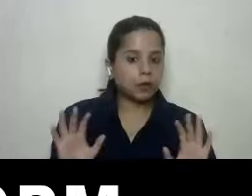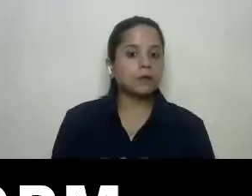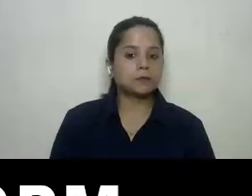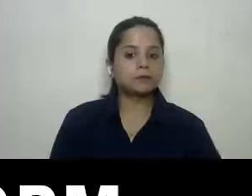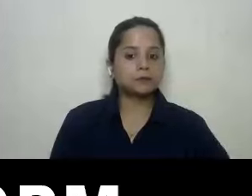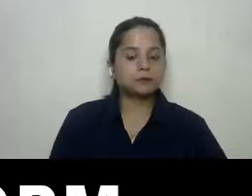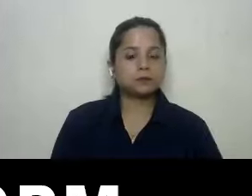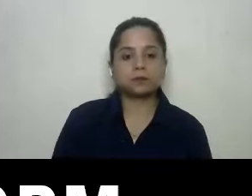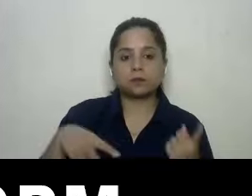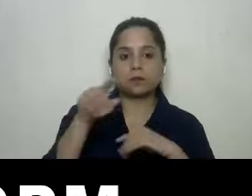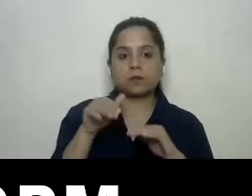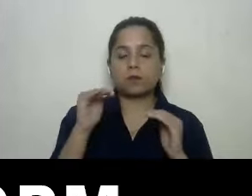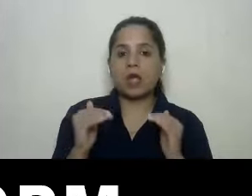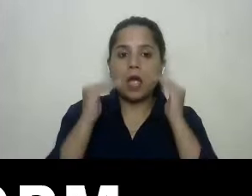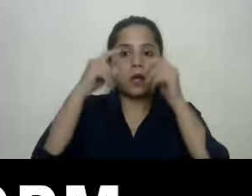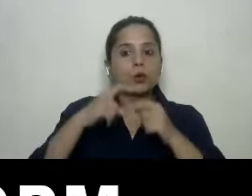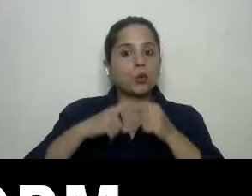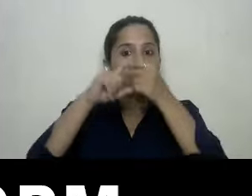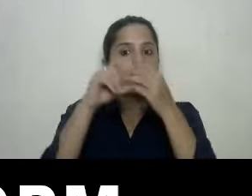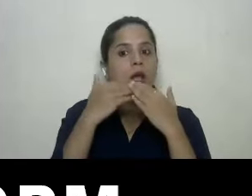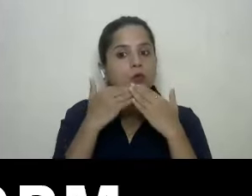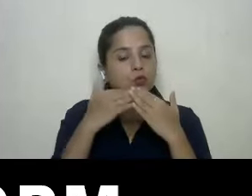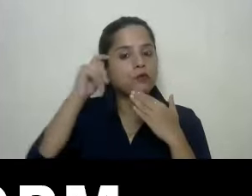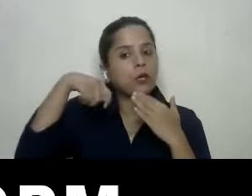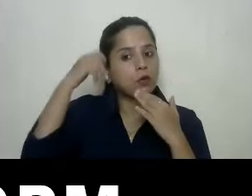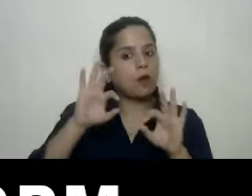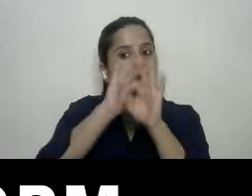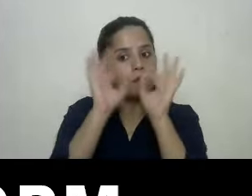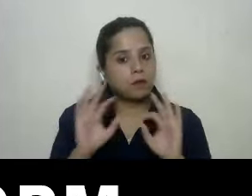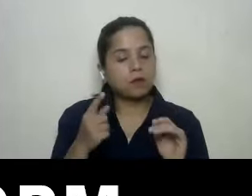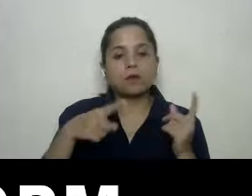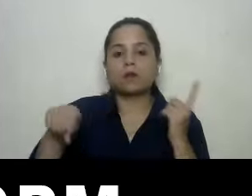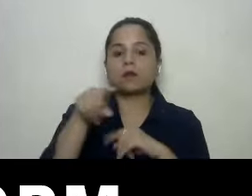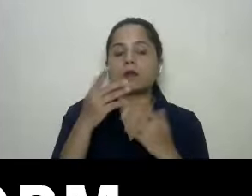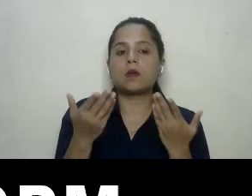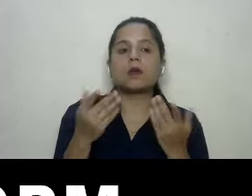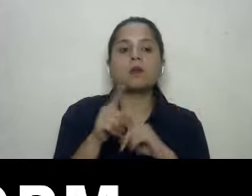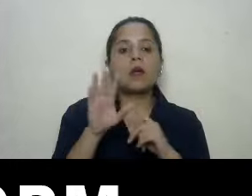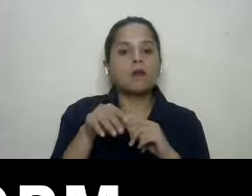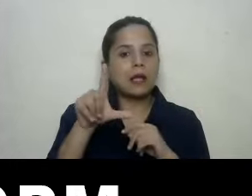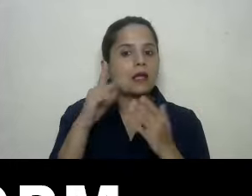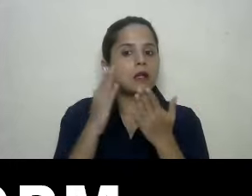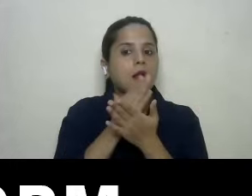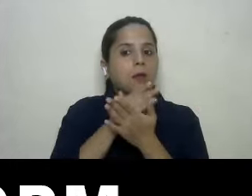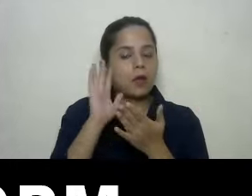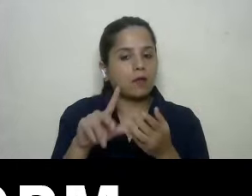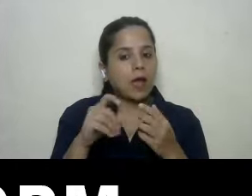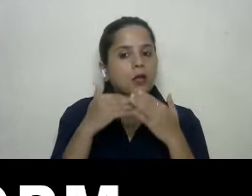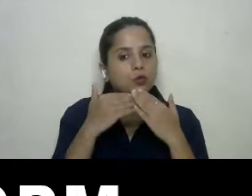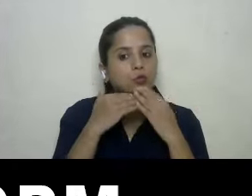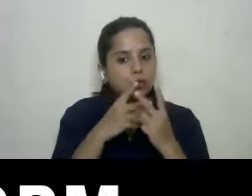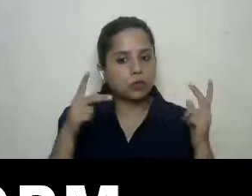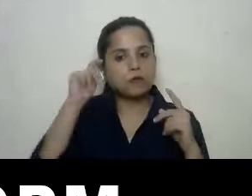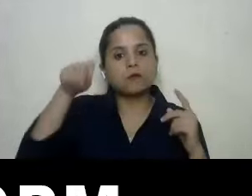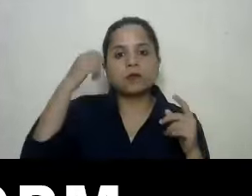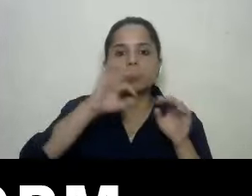it has high quality education videos. That means it has a library of education videos that